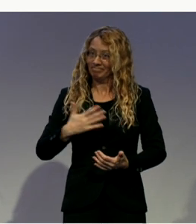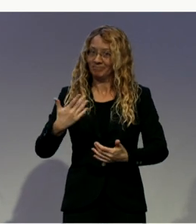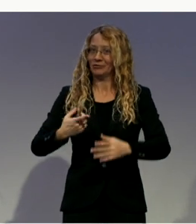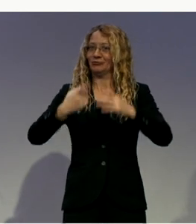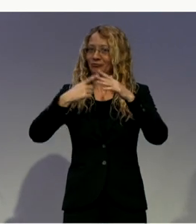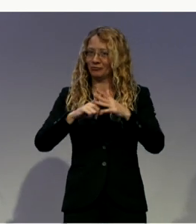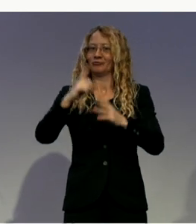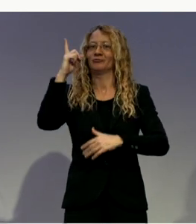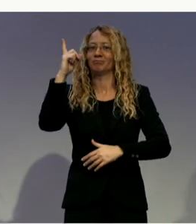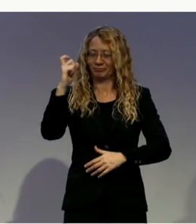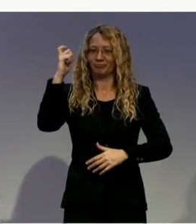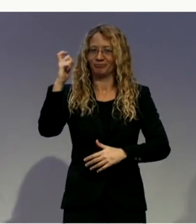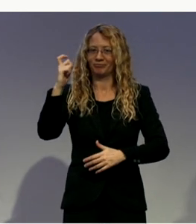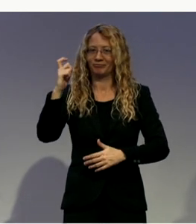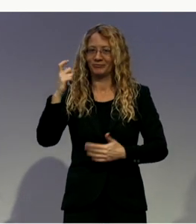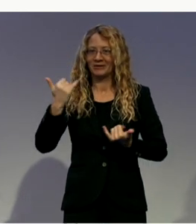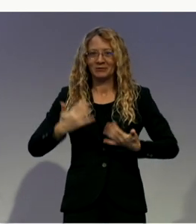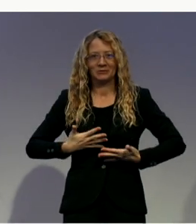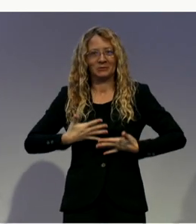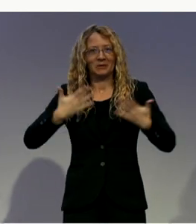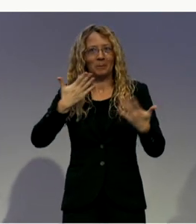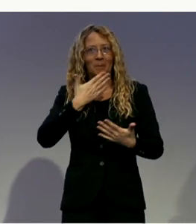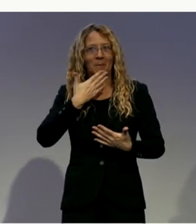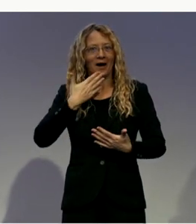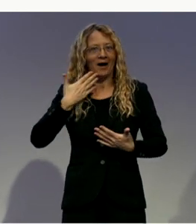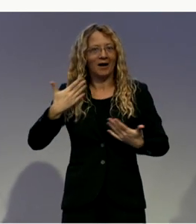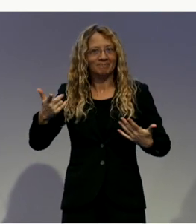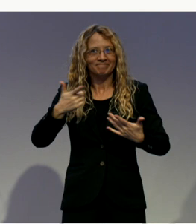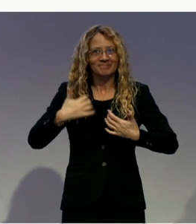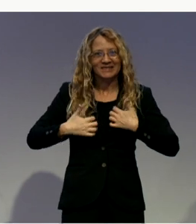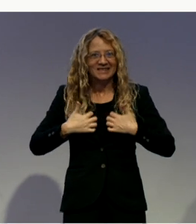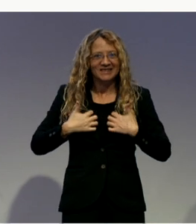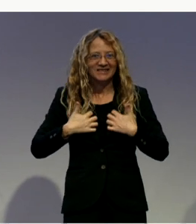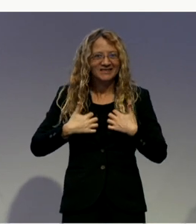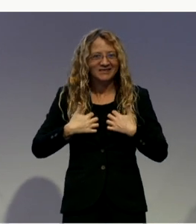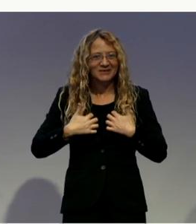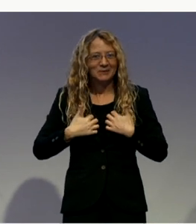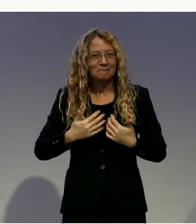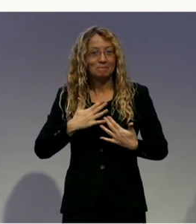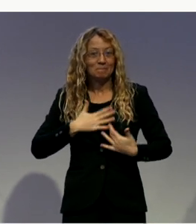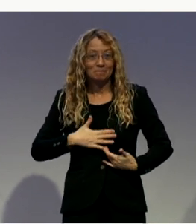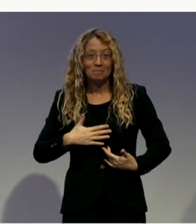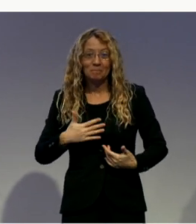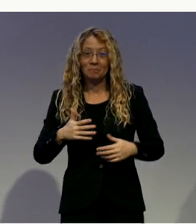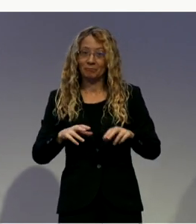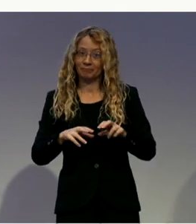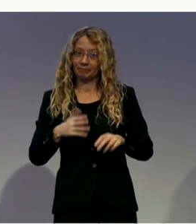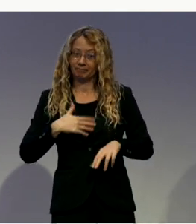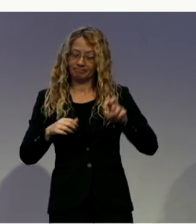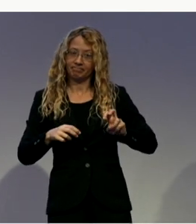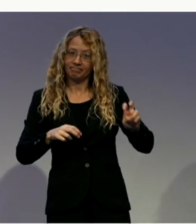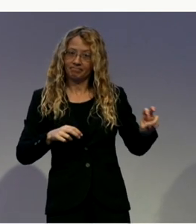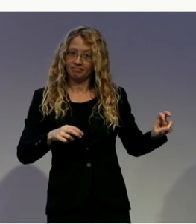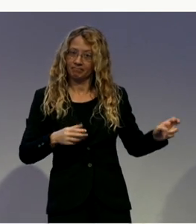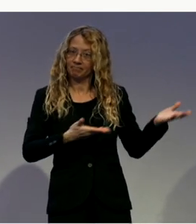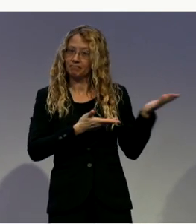getting excited. So I will be starting presenting my speakers to you. So I have great speakers